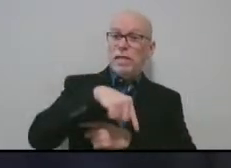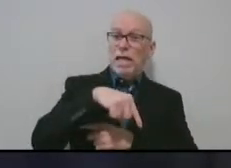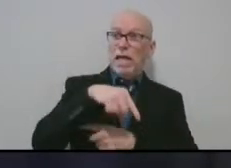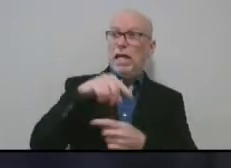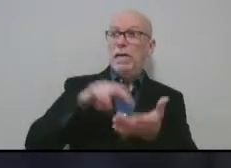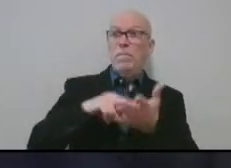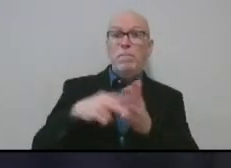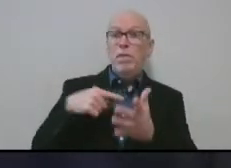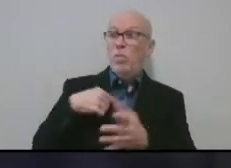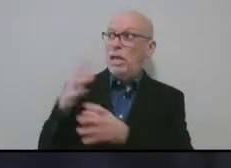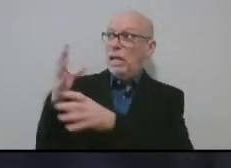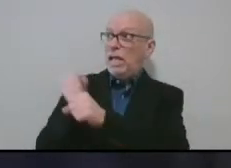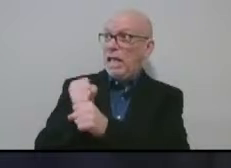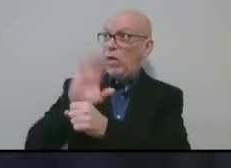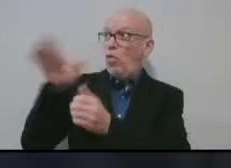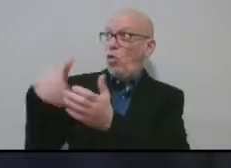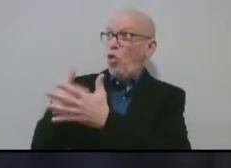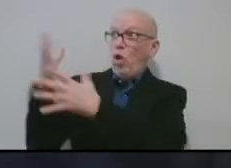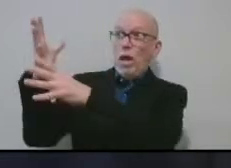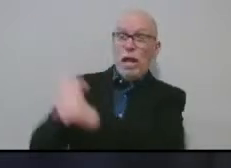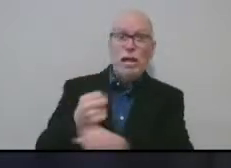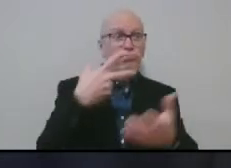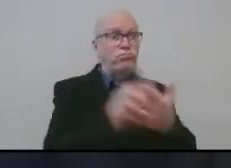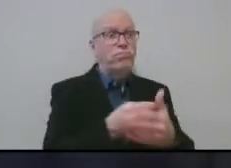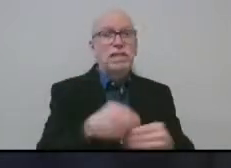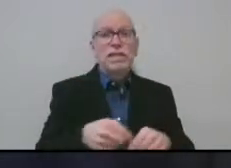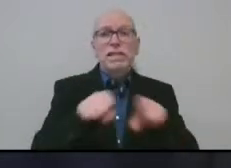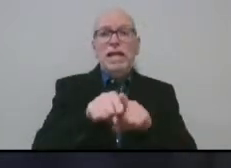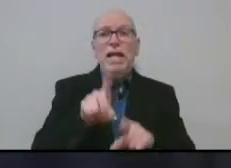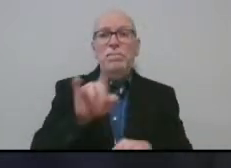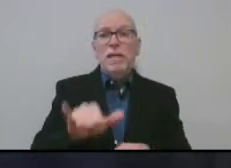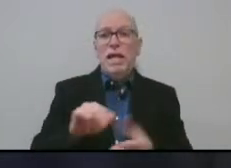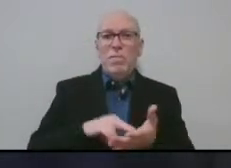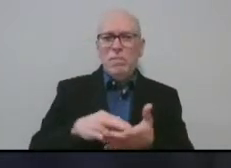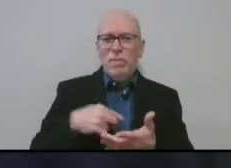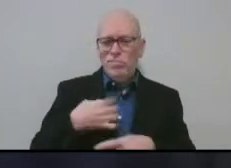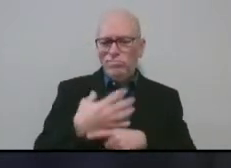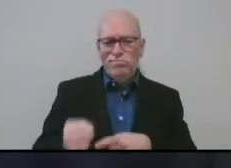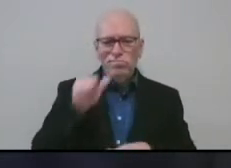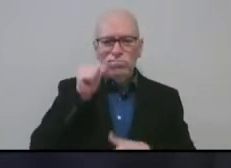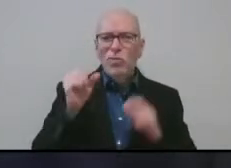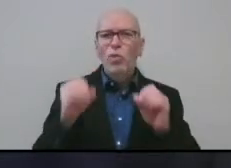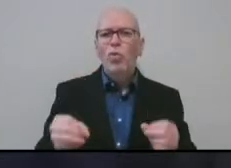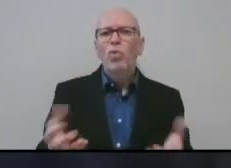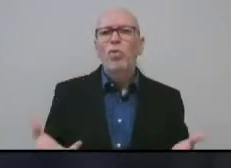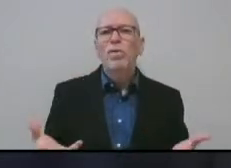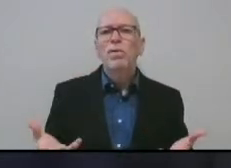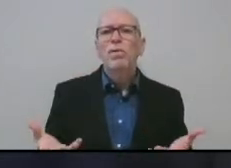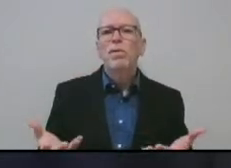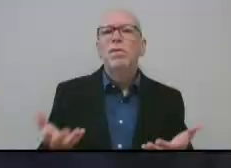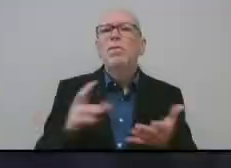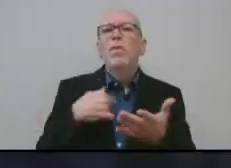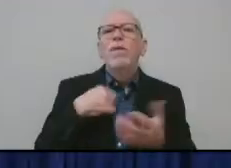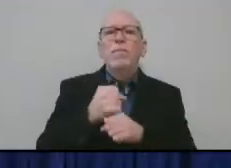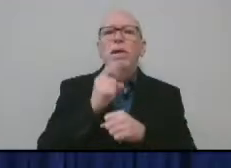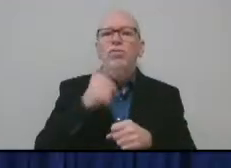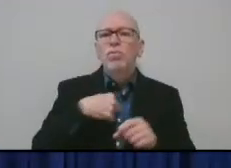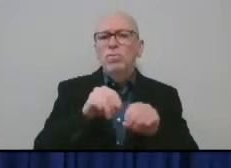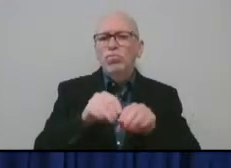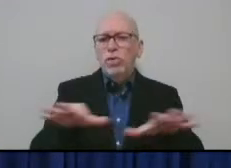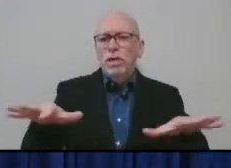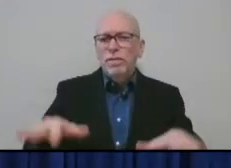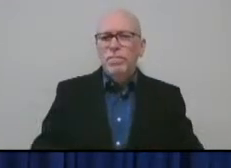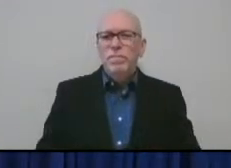that we've received has gone into an arm. If that were to happen, that means we've run out of vaccine, and we're doing everything we can to make sure that doesn't happen. Yeah, the whole